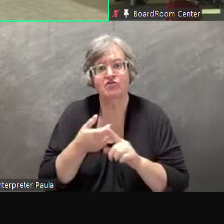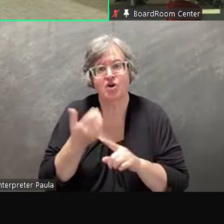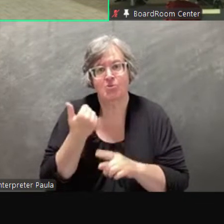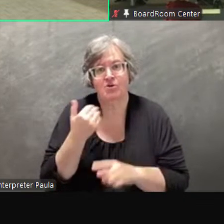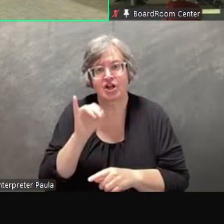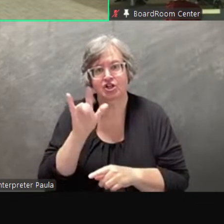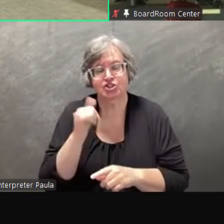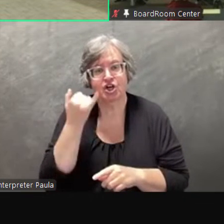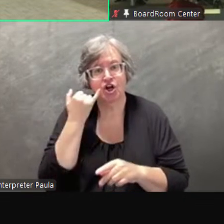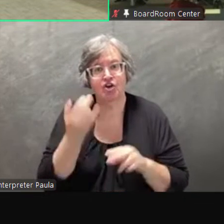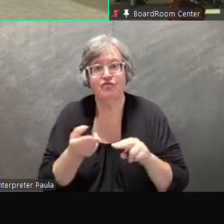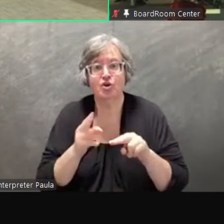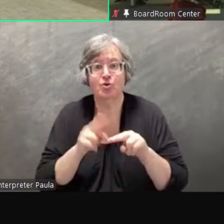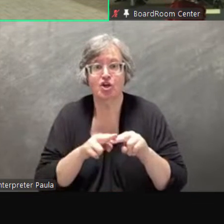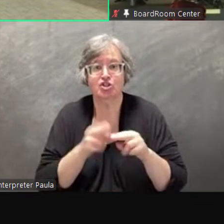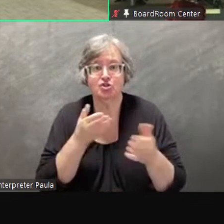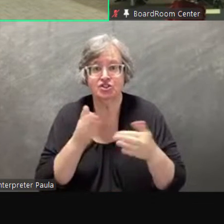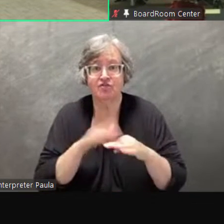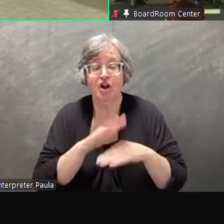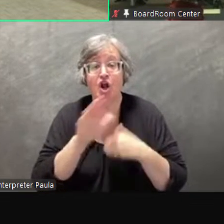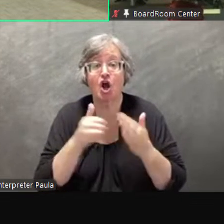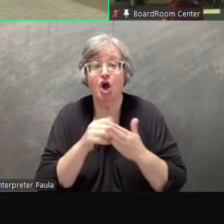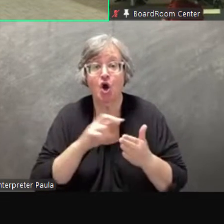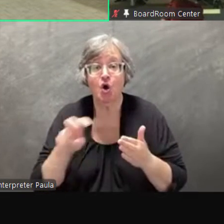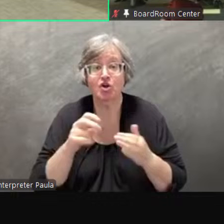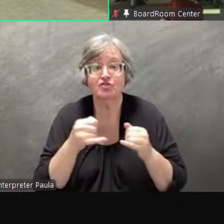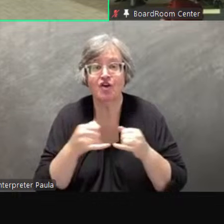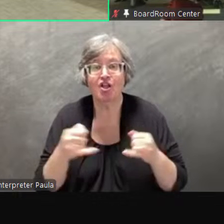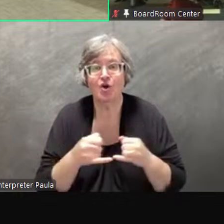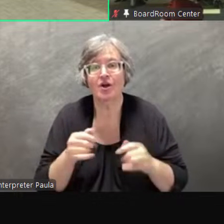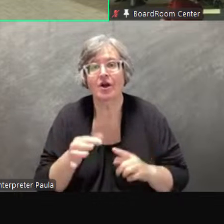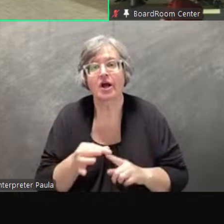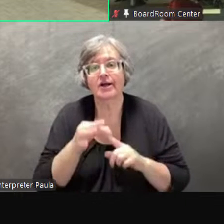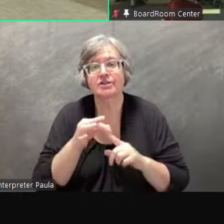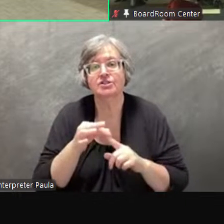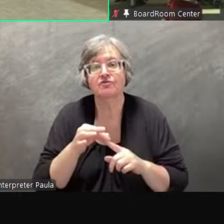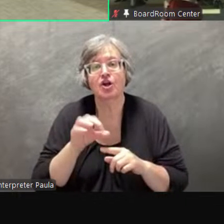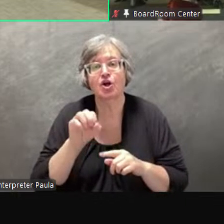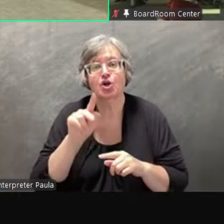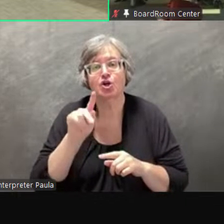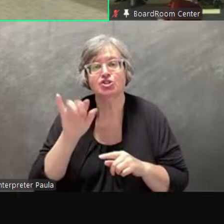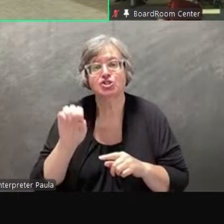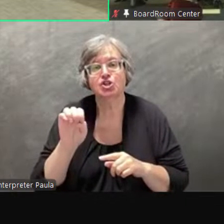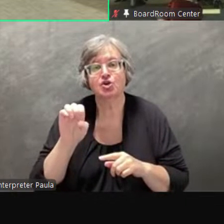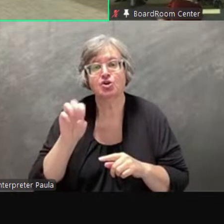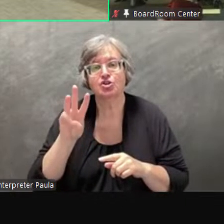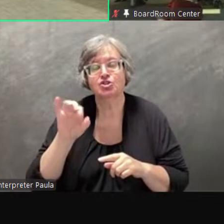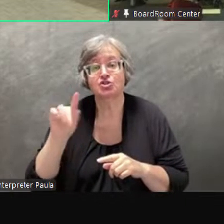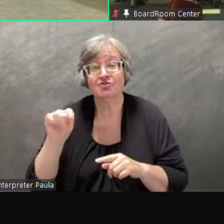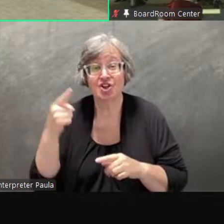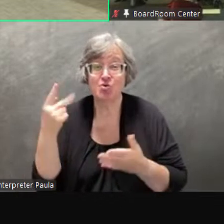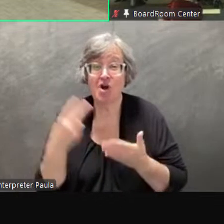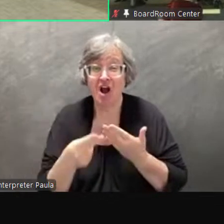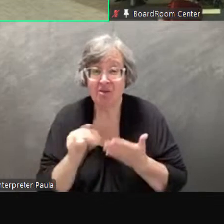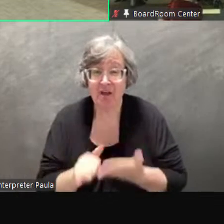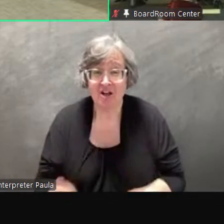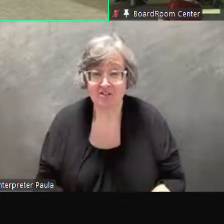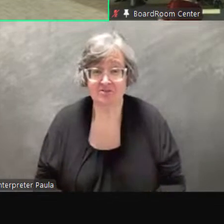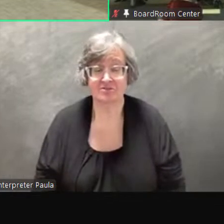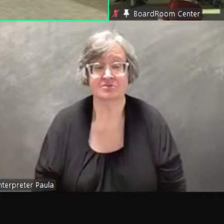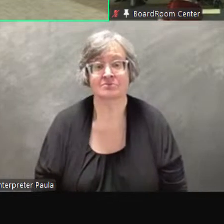the service on all the transit lines except the Skokie Swift. The Skokie Swift, you cut it.